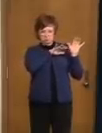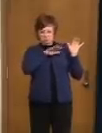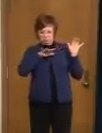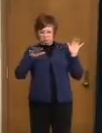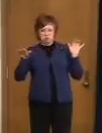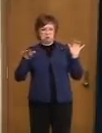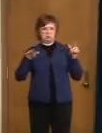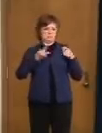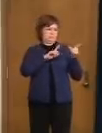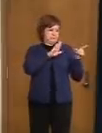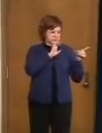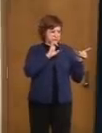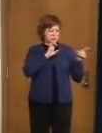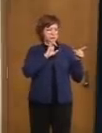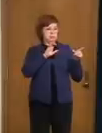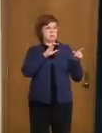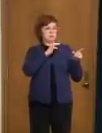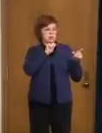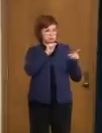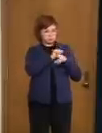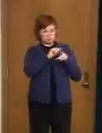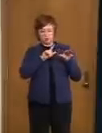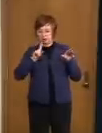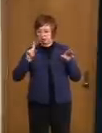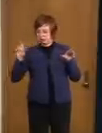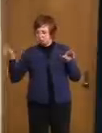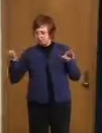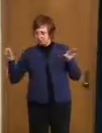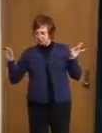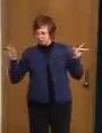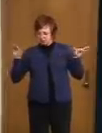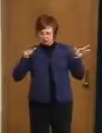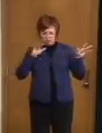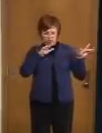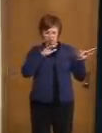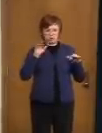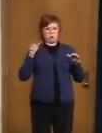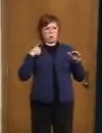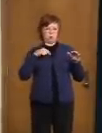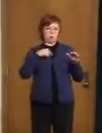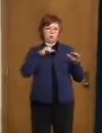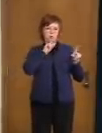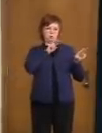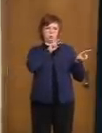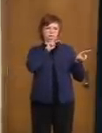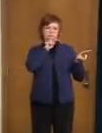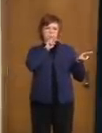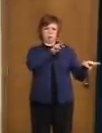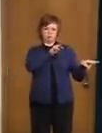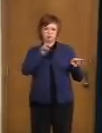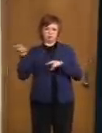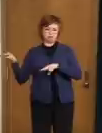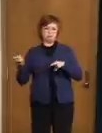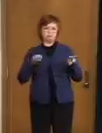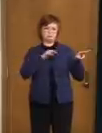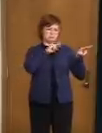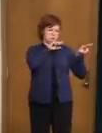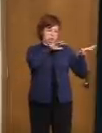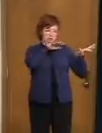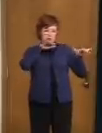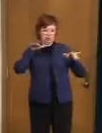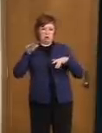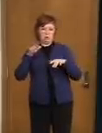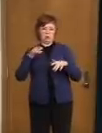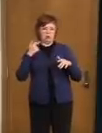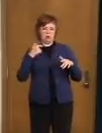from BC to Quebec. And we look at all of those. We look at then where are outbreaks happening, where do we think transmission is